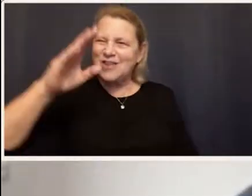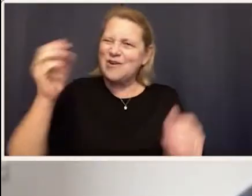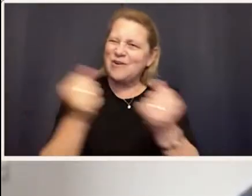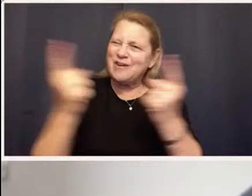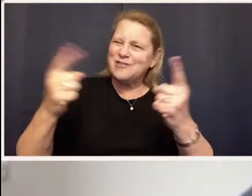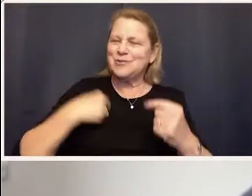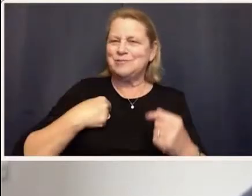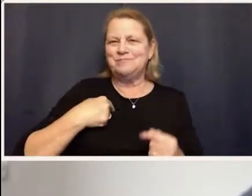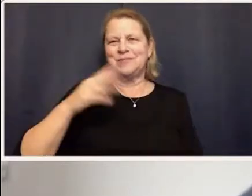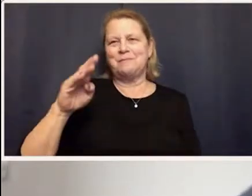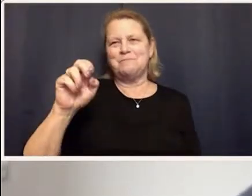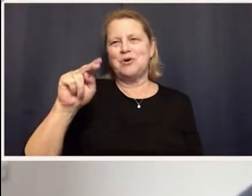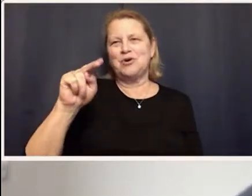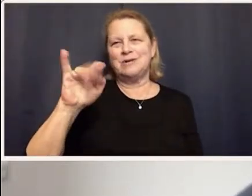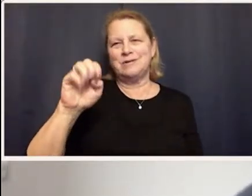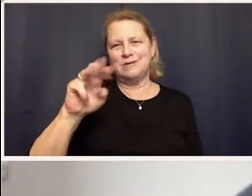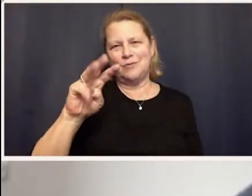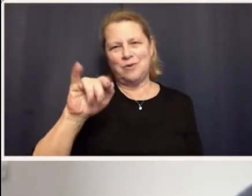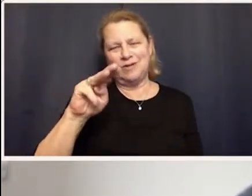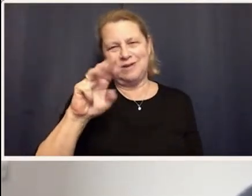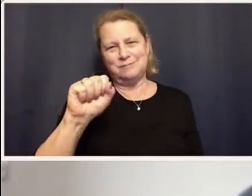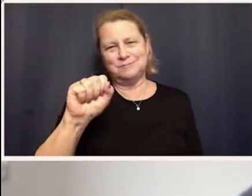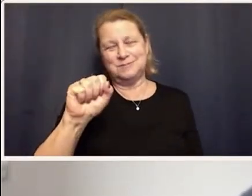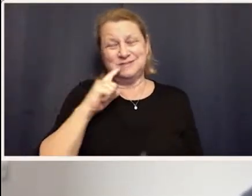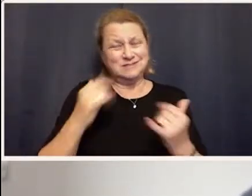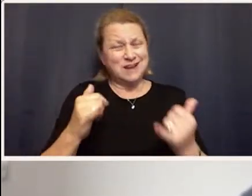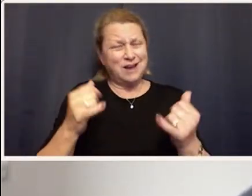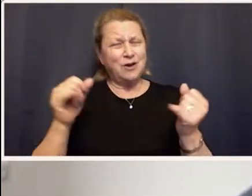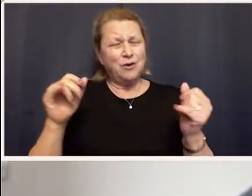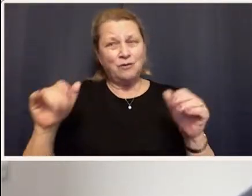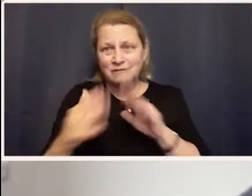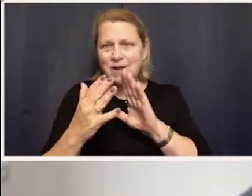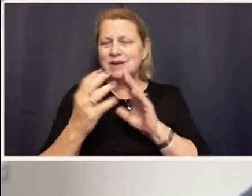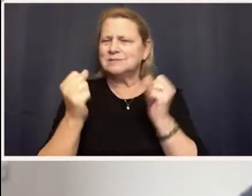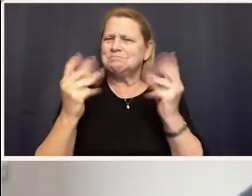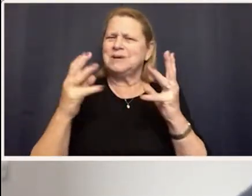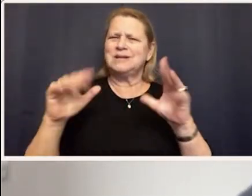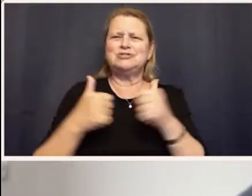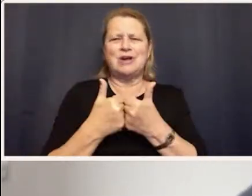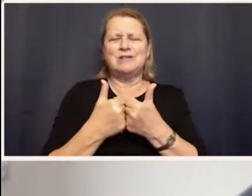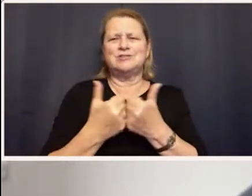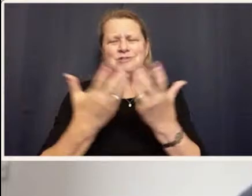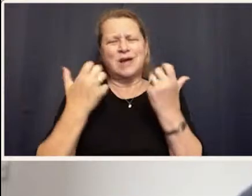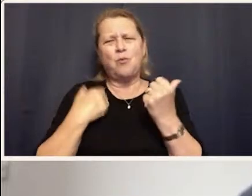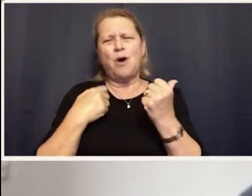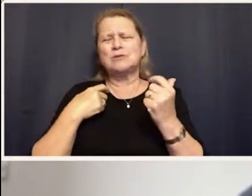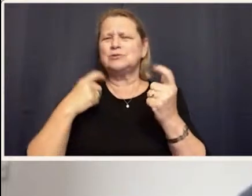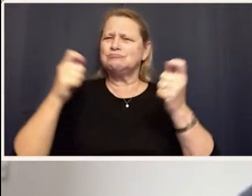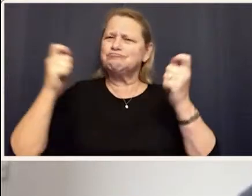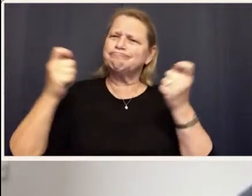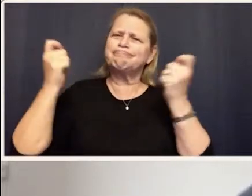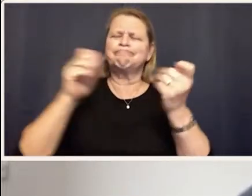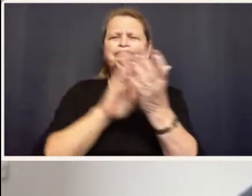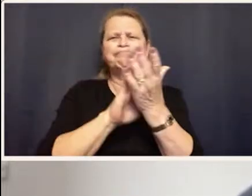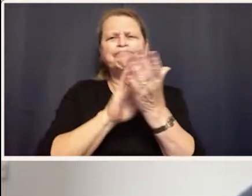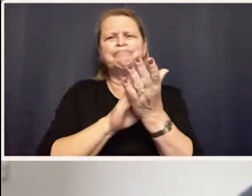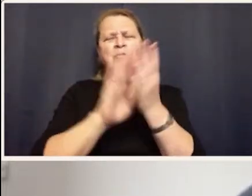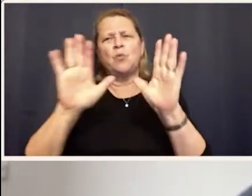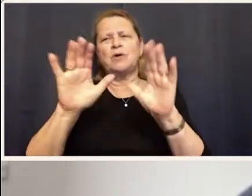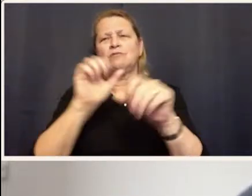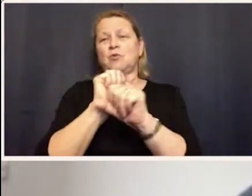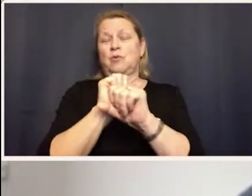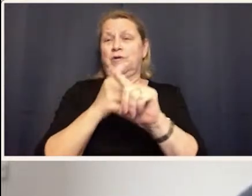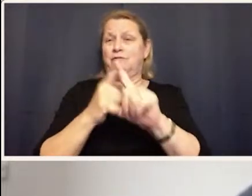Hi everyone, this is Bernie Williams. At a time when we're facing so many challenges, I want to salute the outstanding work of My